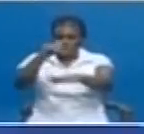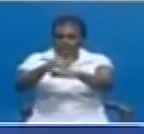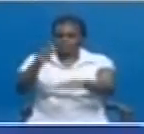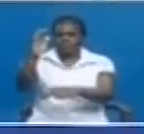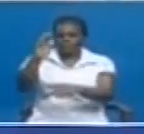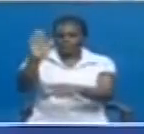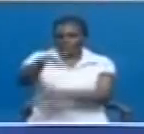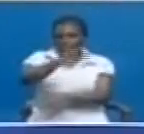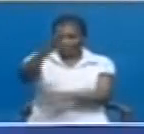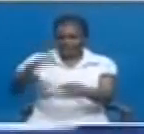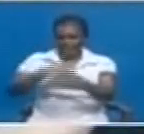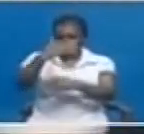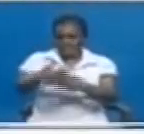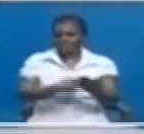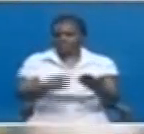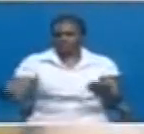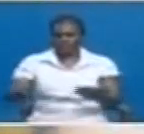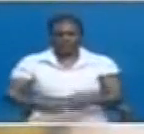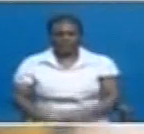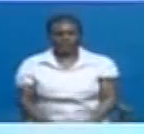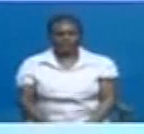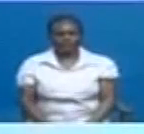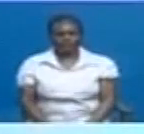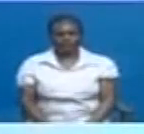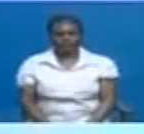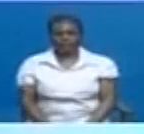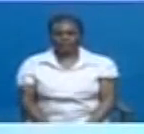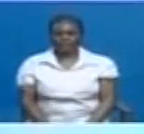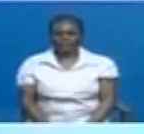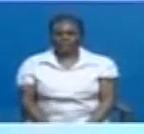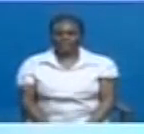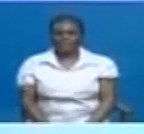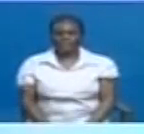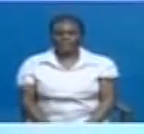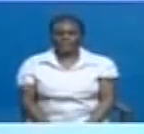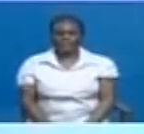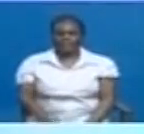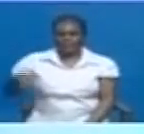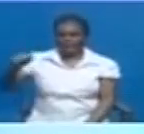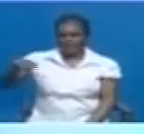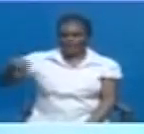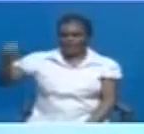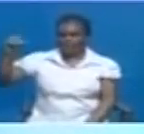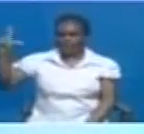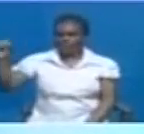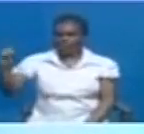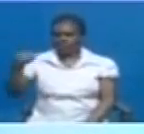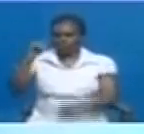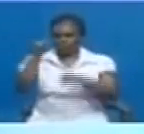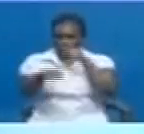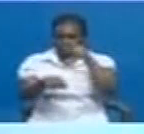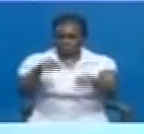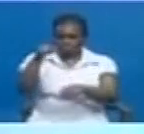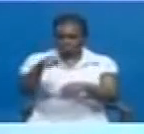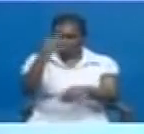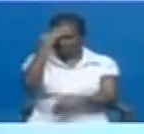Parliament next week. Aaron Ocheng, KTN News. A polio victim has sued the Catholic Church against its campaign